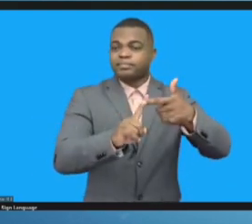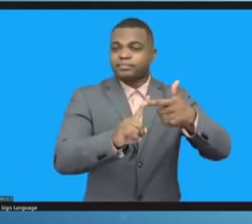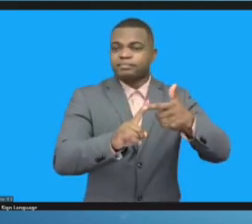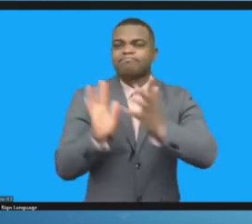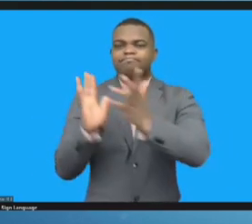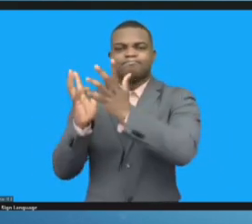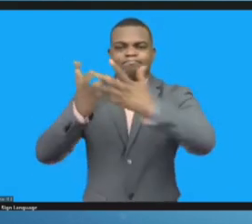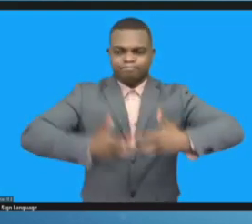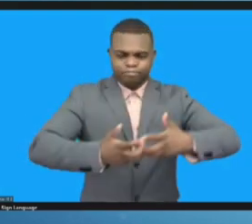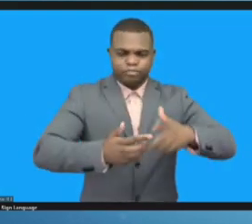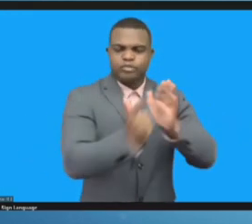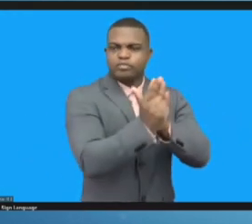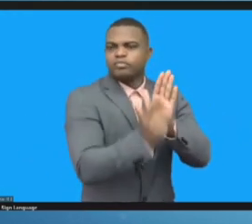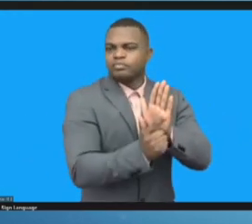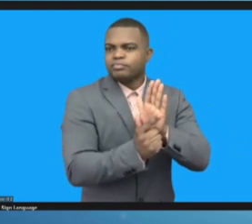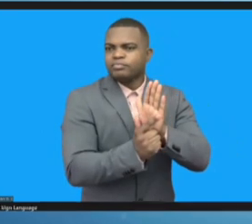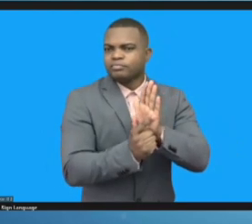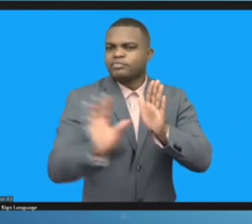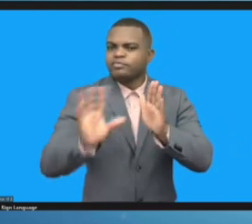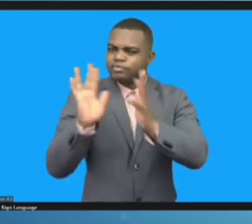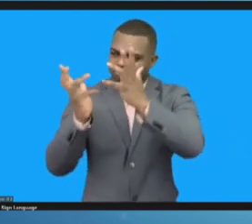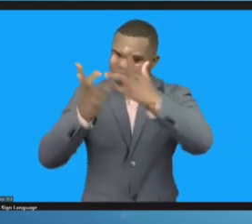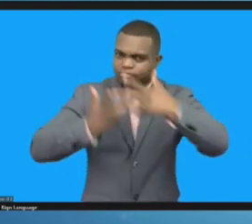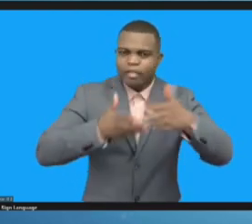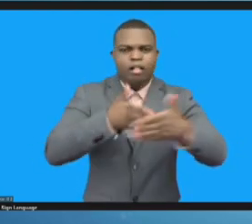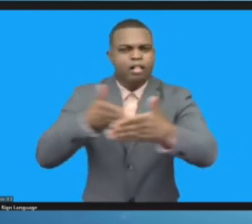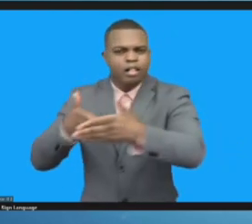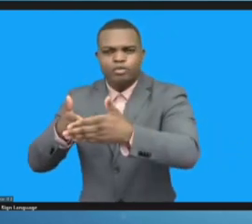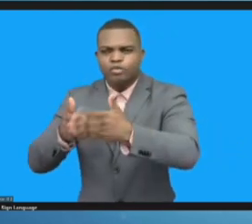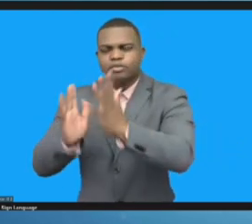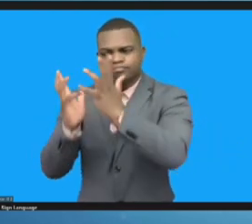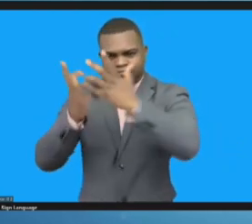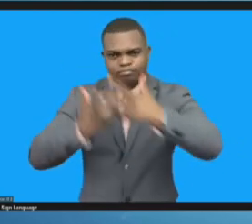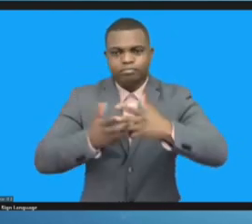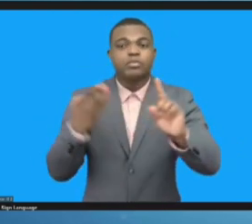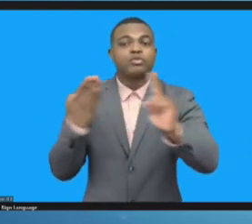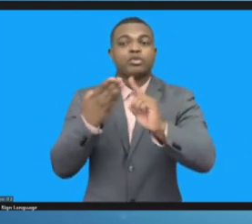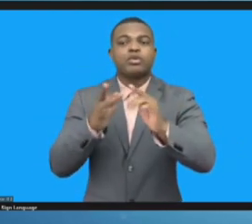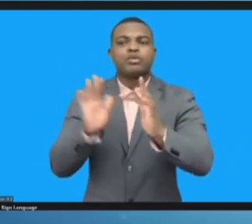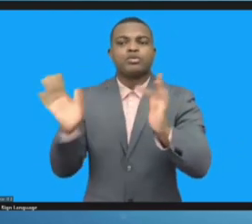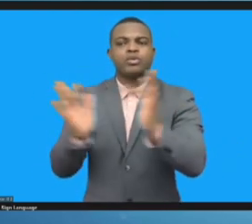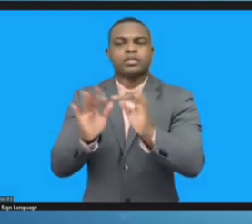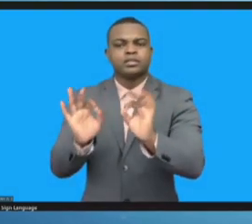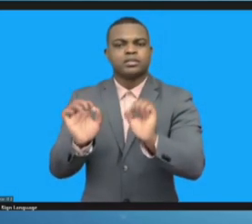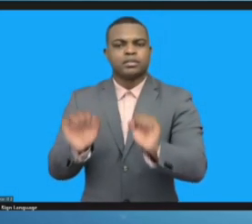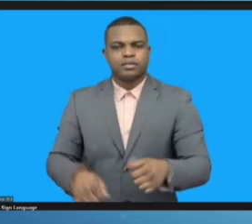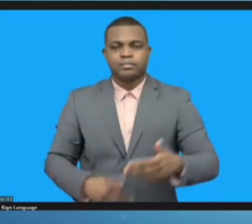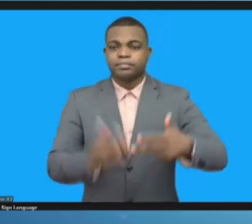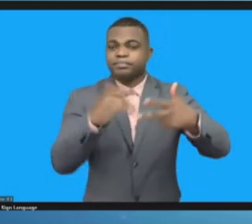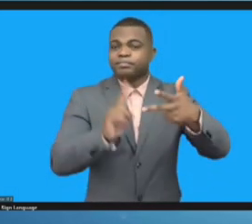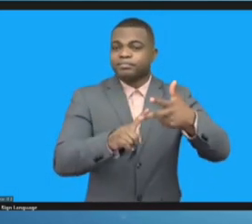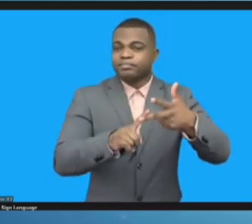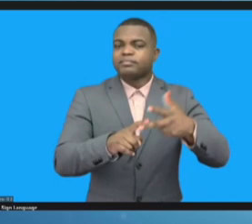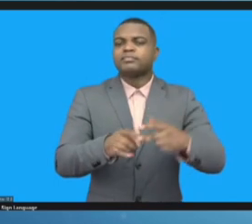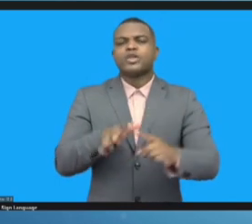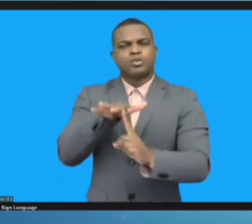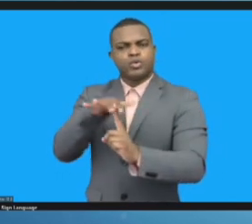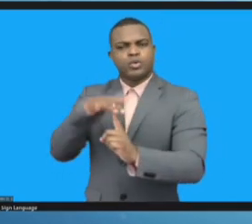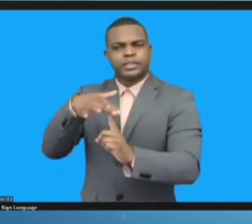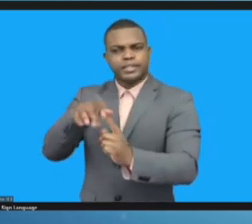public-private interconnectivity and a working national infrastructure. Fourth, the implementation of digital technologies should